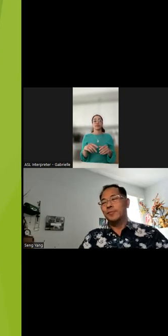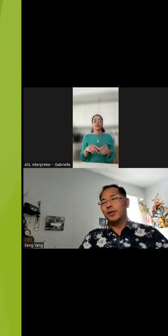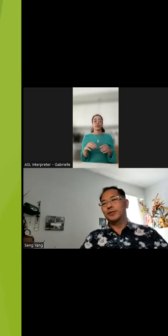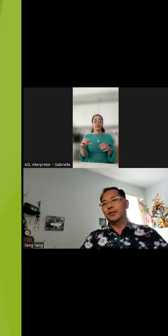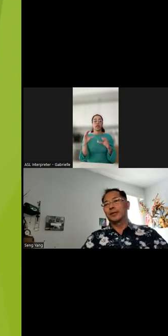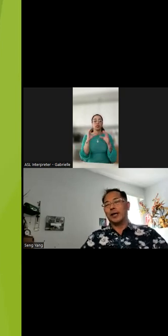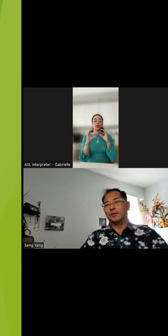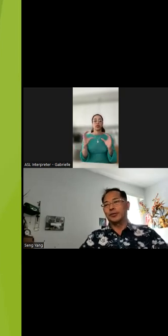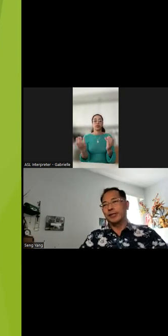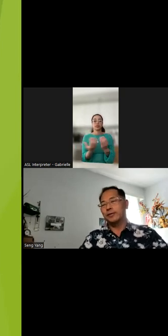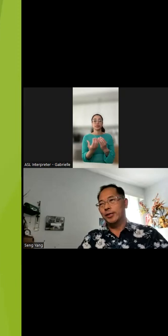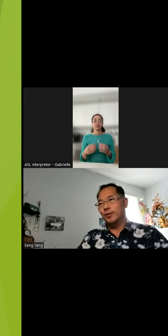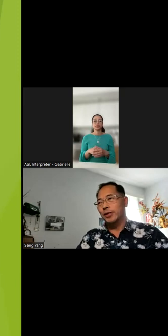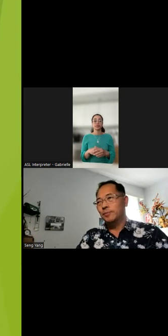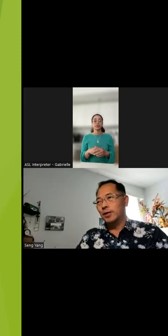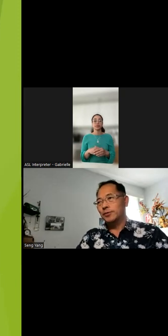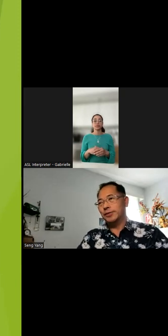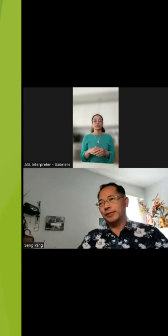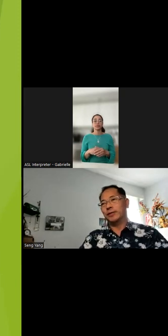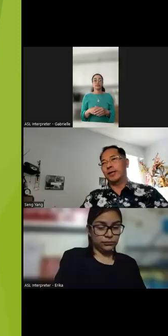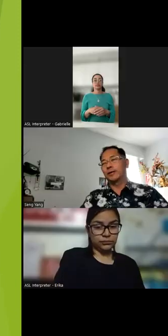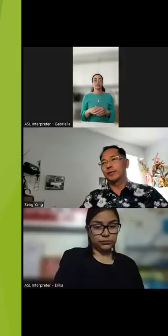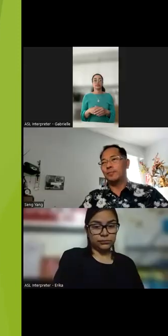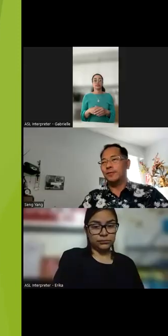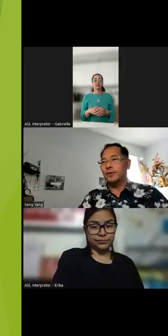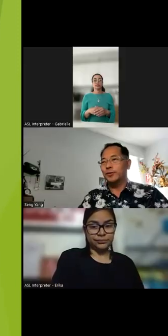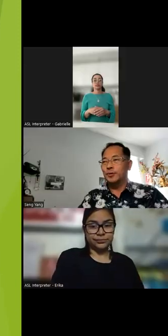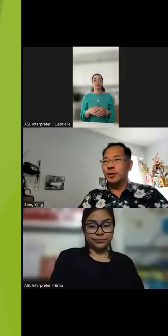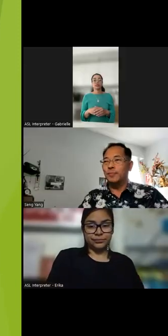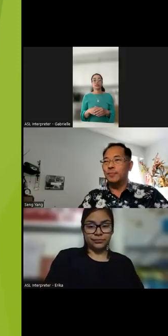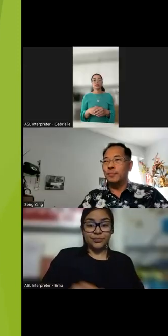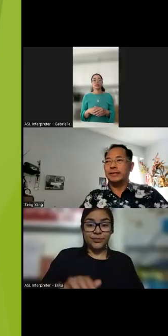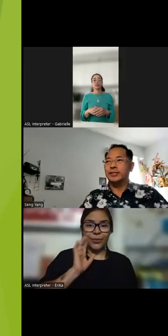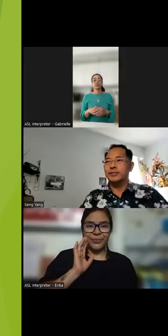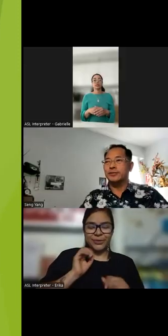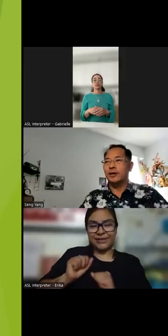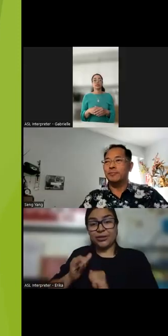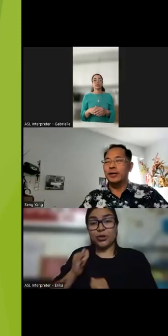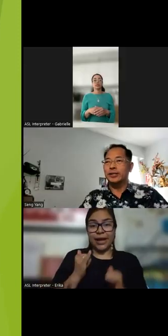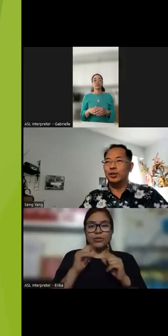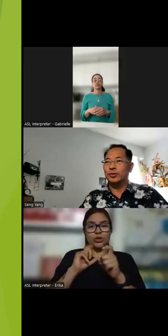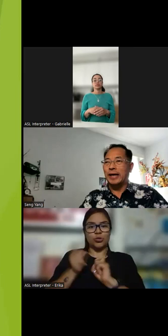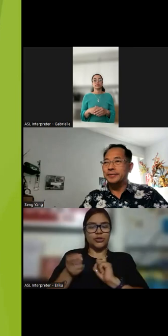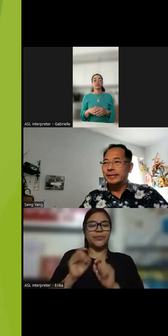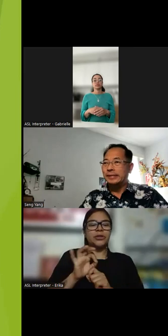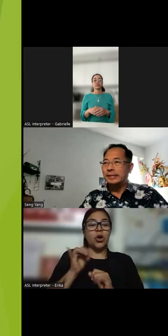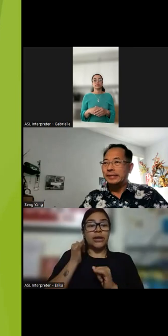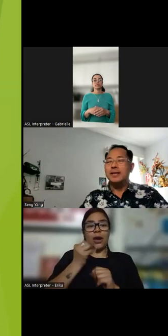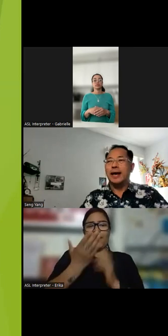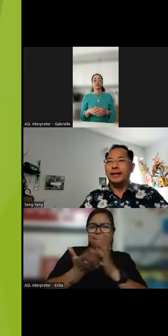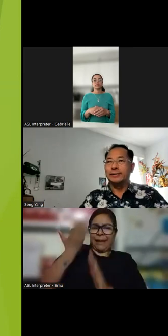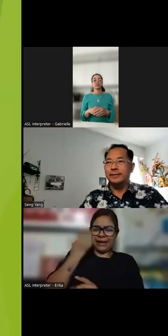Here's the Hmong Culture Center, a little bit of the Hmong Culture Center, and a nonprofit, small nonprofit organization started in